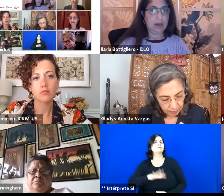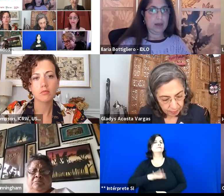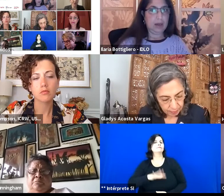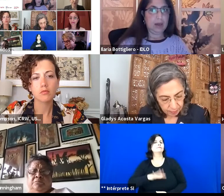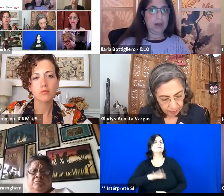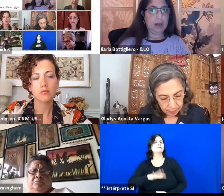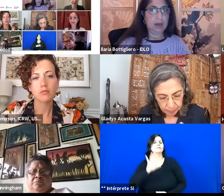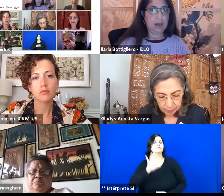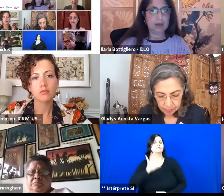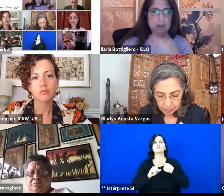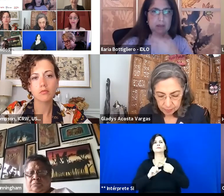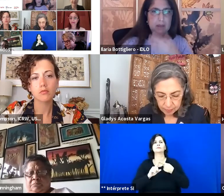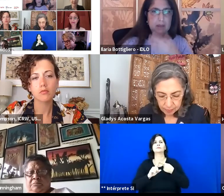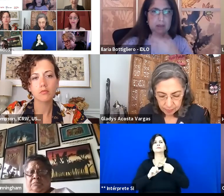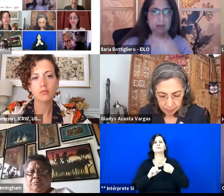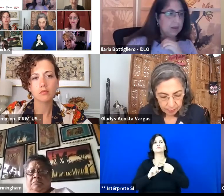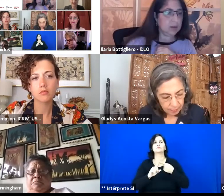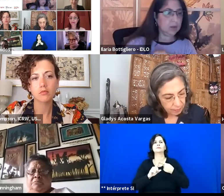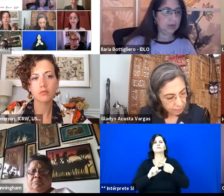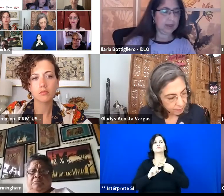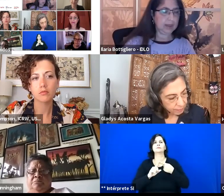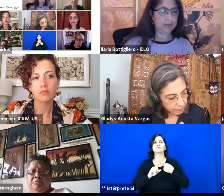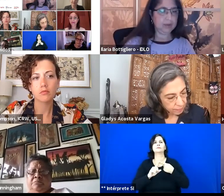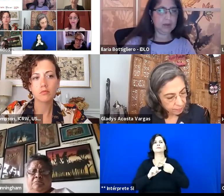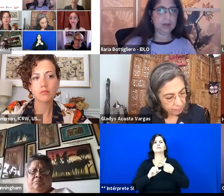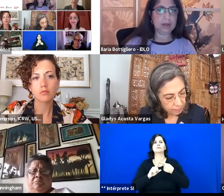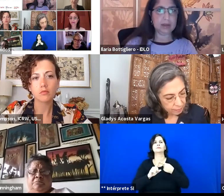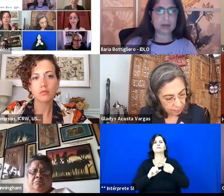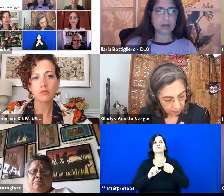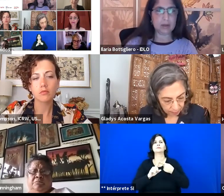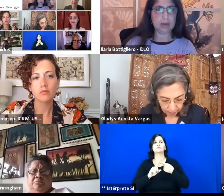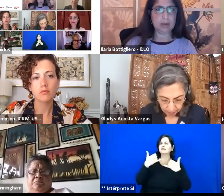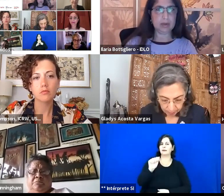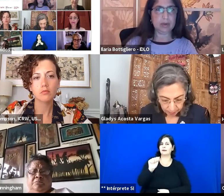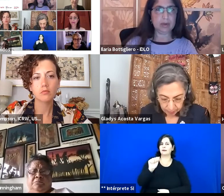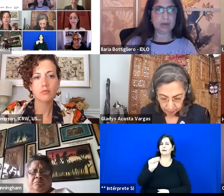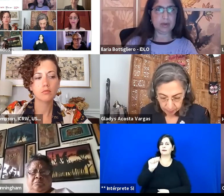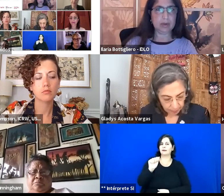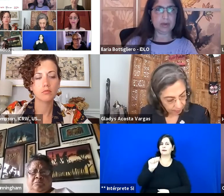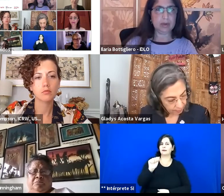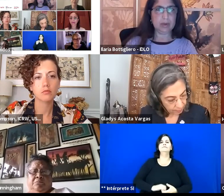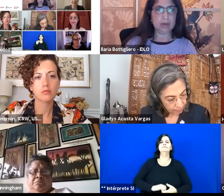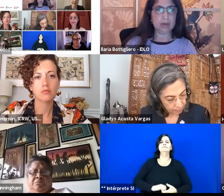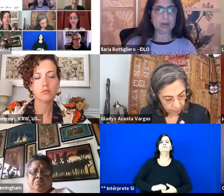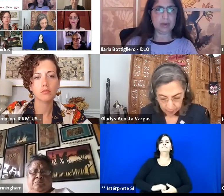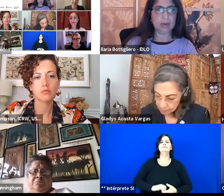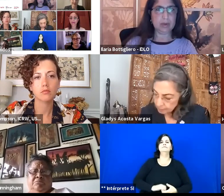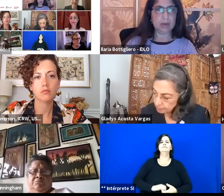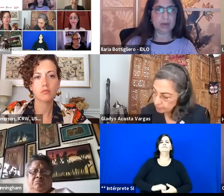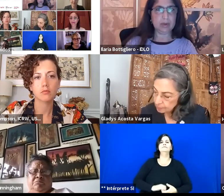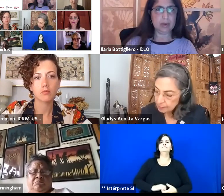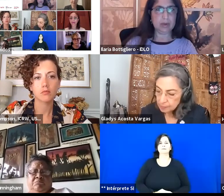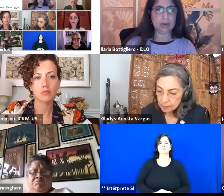are the social, economic, and political conditions that have contributed to these advancements on women and girls' human